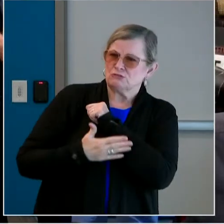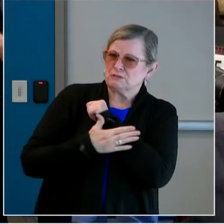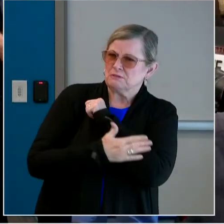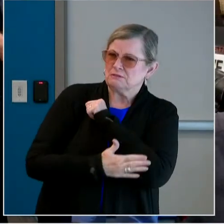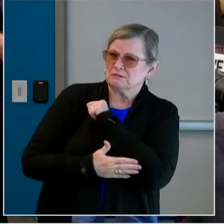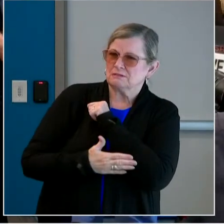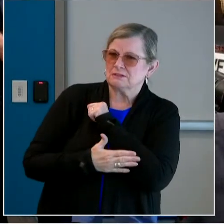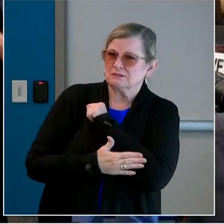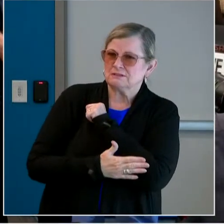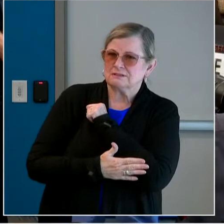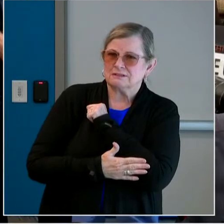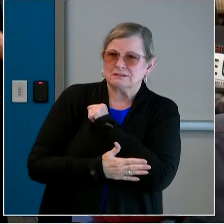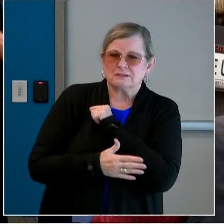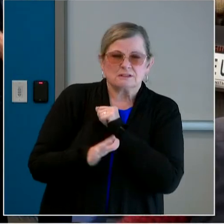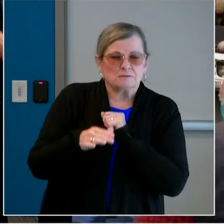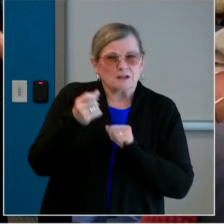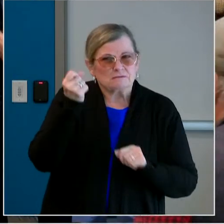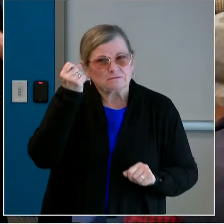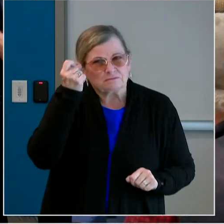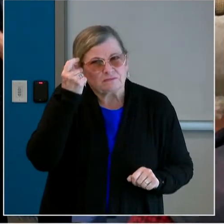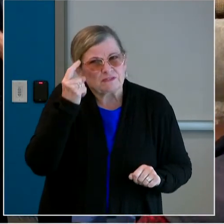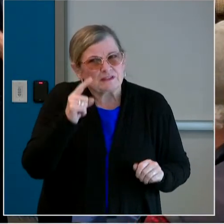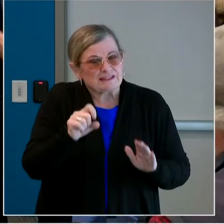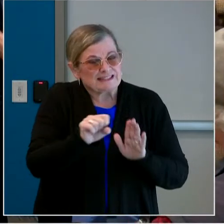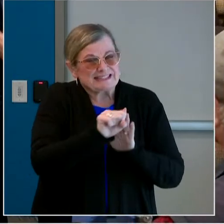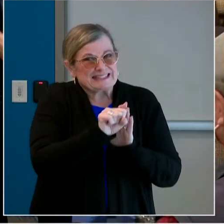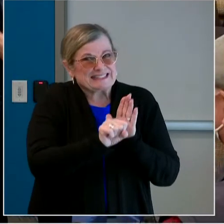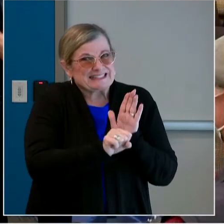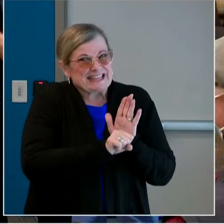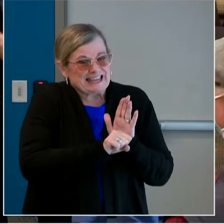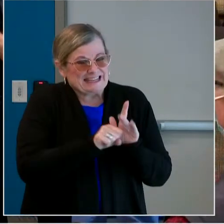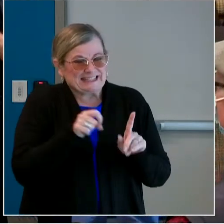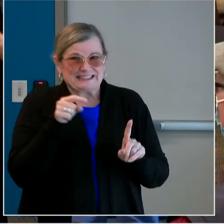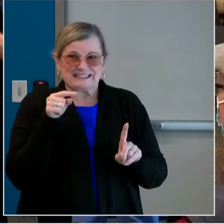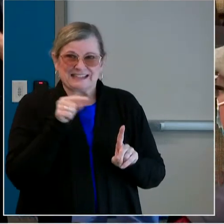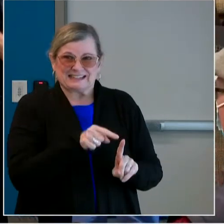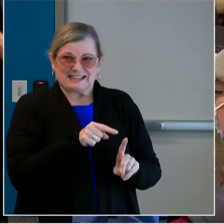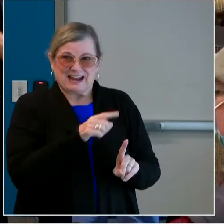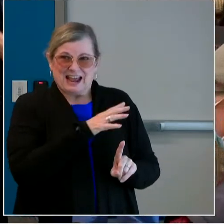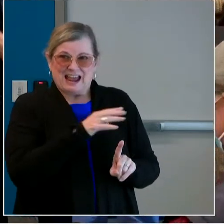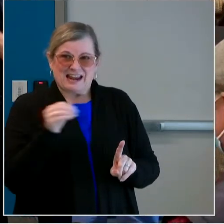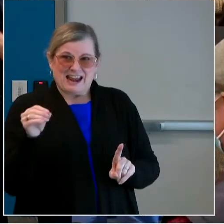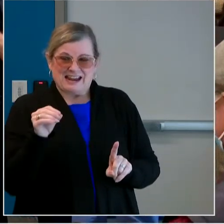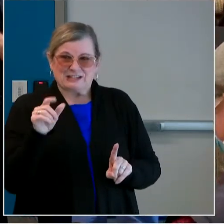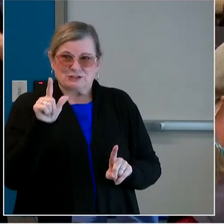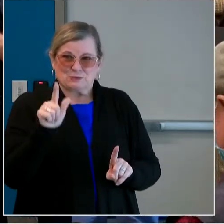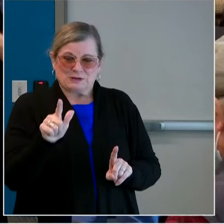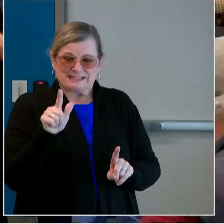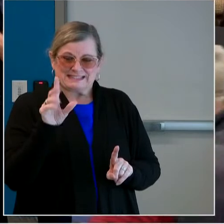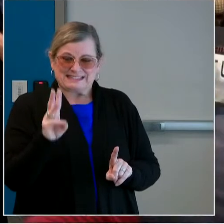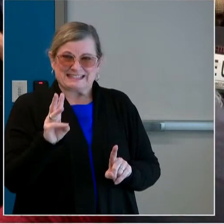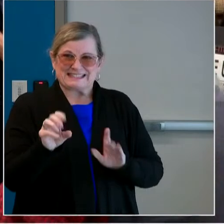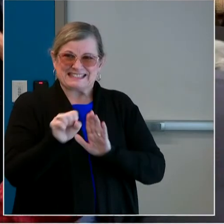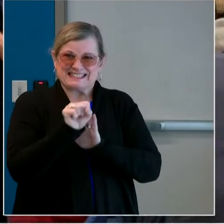to the states, and 26 states, about half of the country,